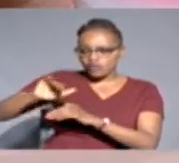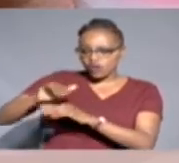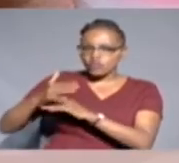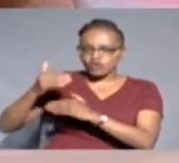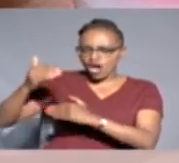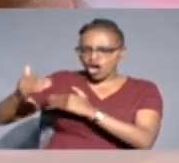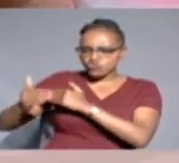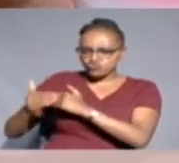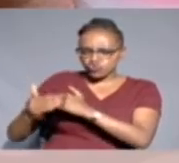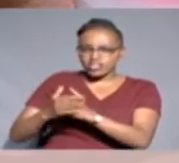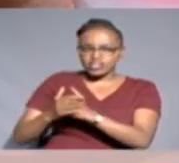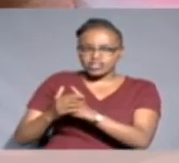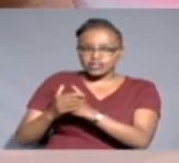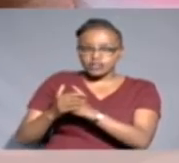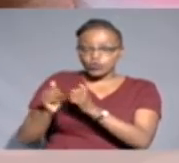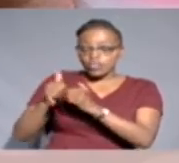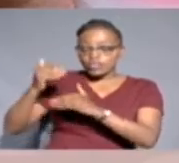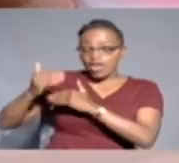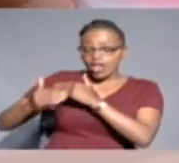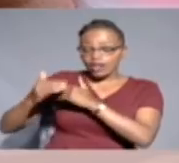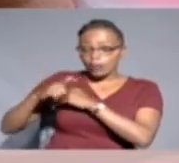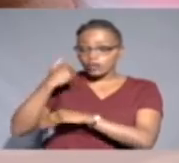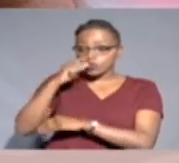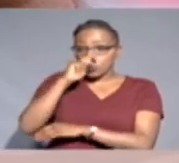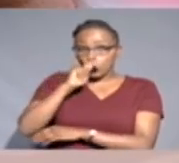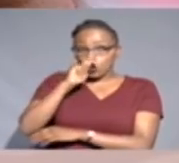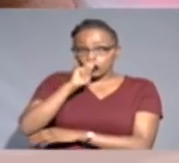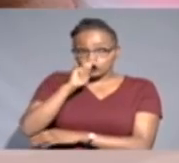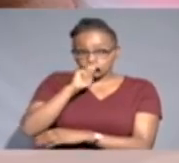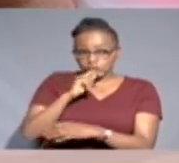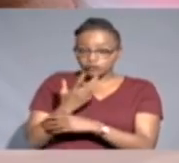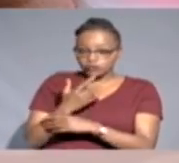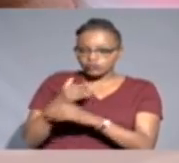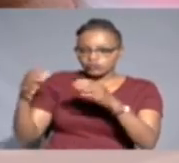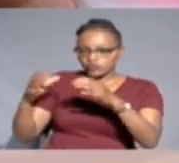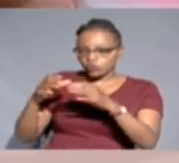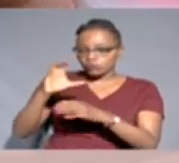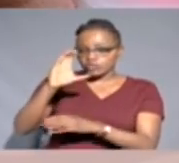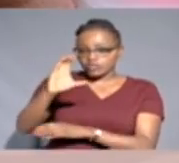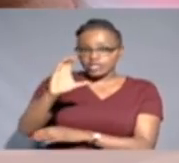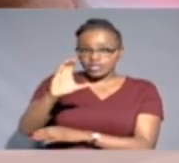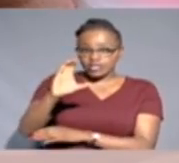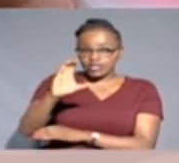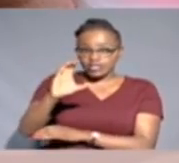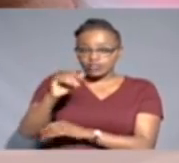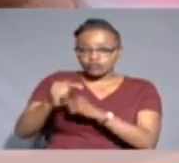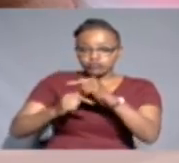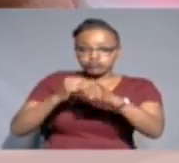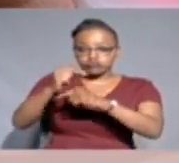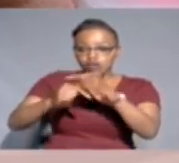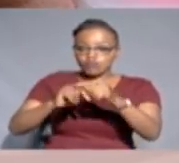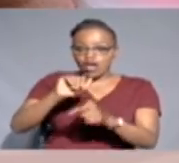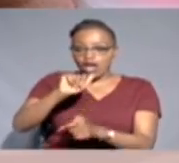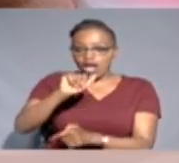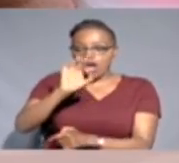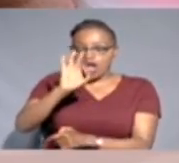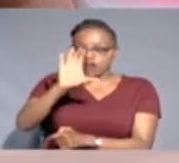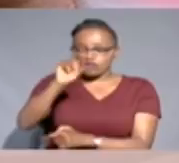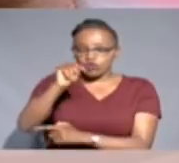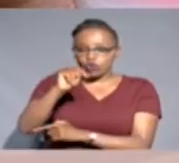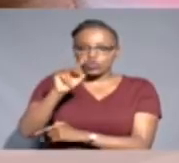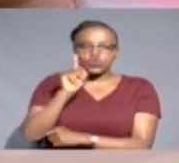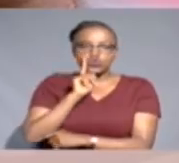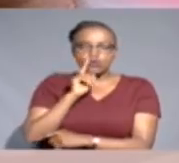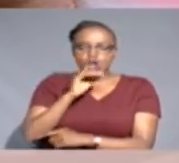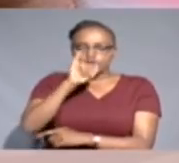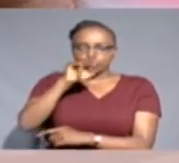crosses swords with neighbours Tanzania in a crunch Group C encounter in the ongoing Africa Cup of Nations tomorrow at the